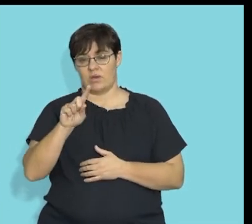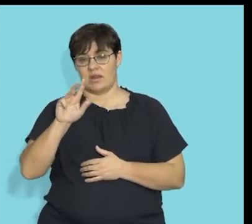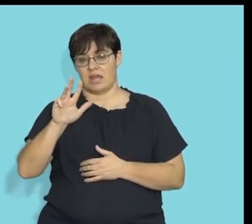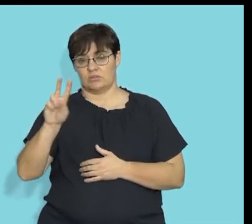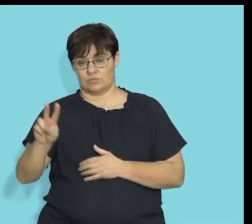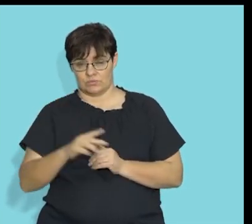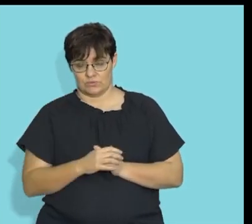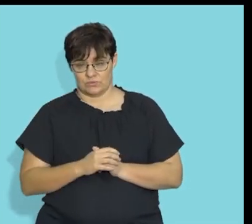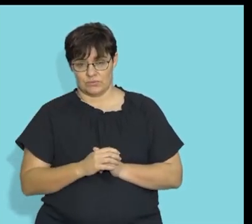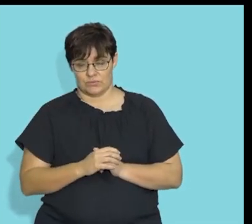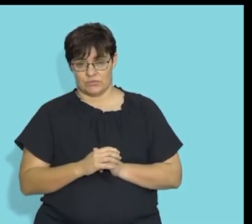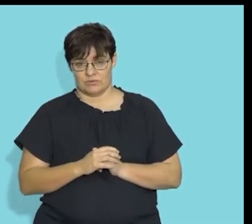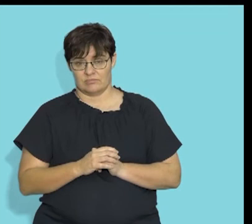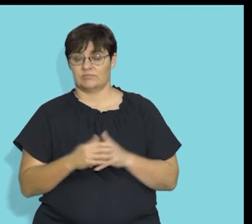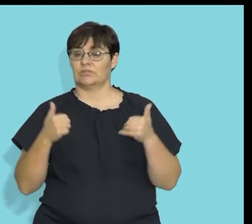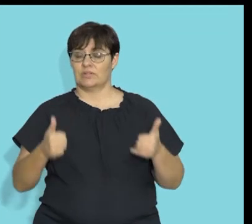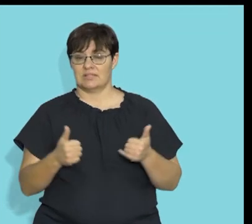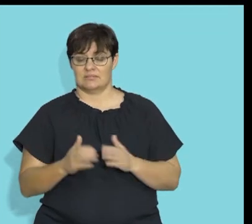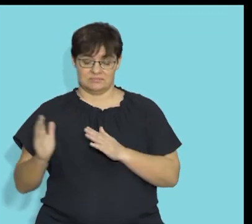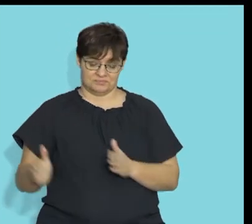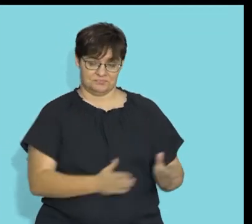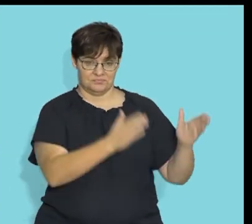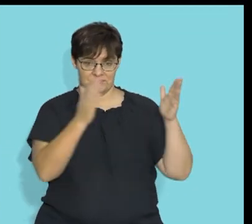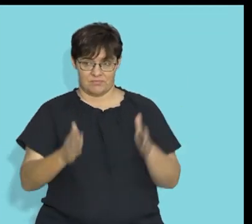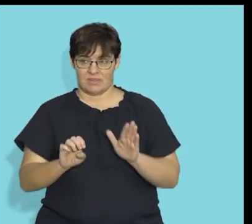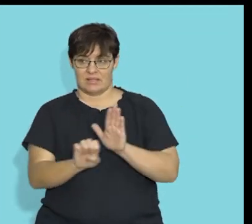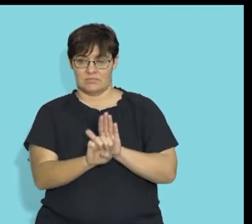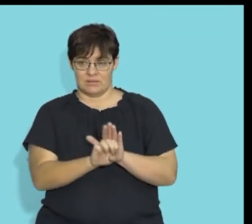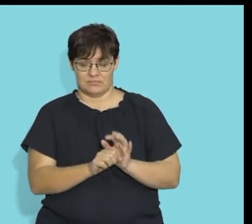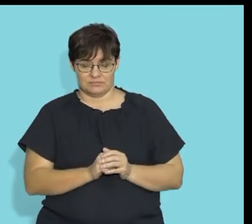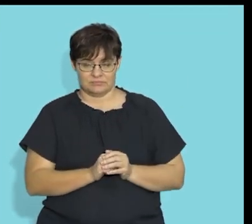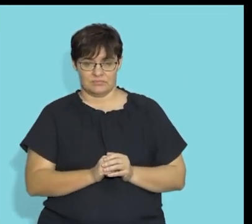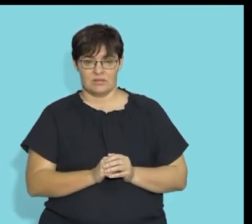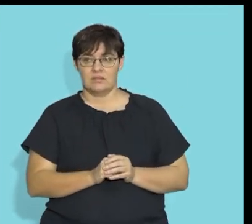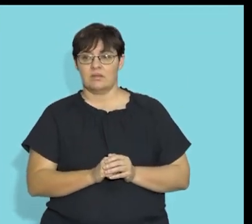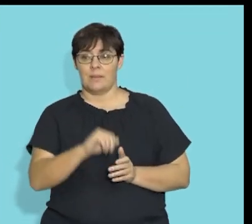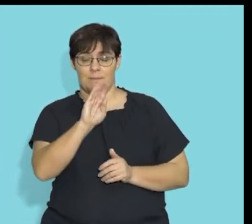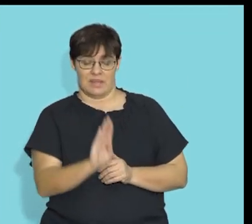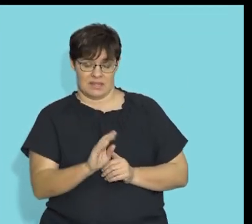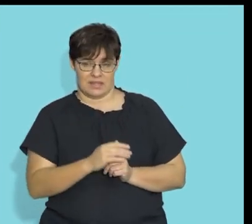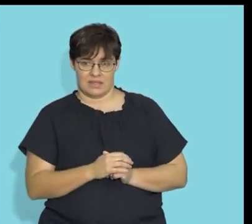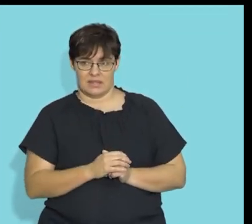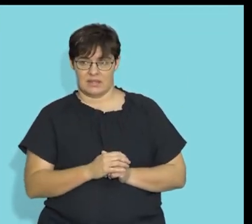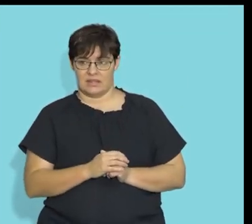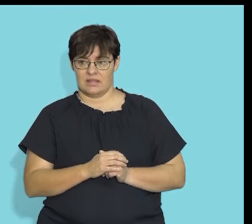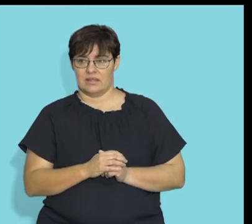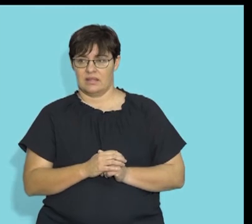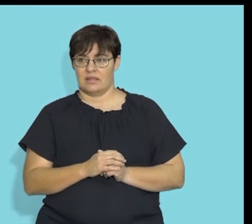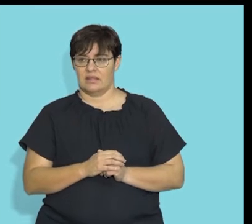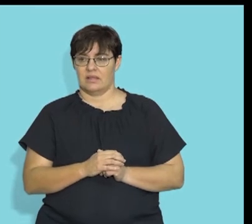over 8192. Great, let's move to the next example. So I'm